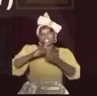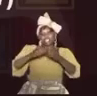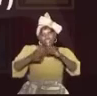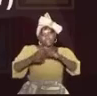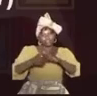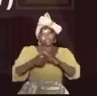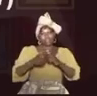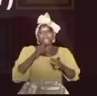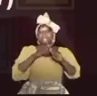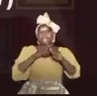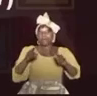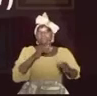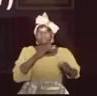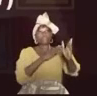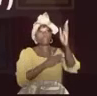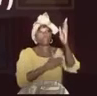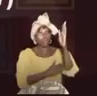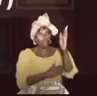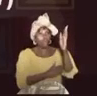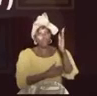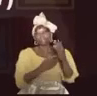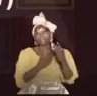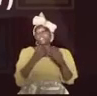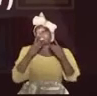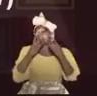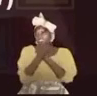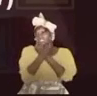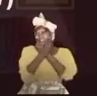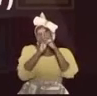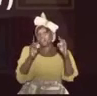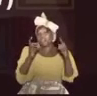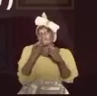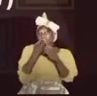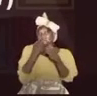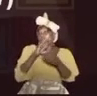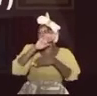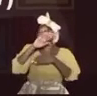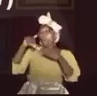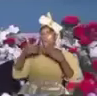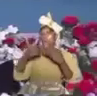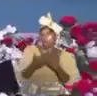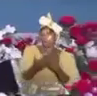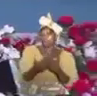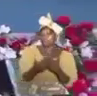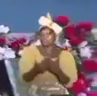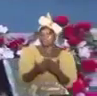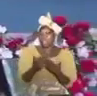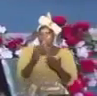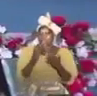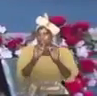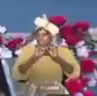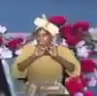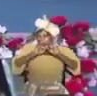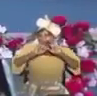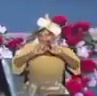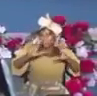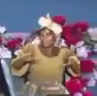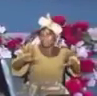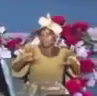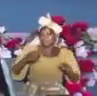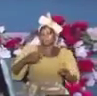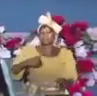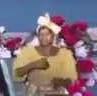the Lord delivered him from them all. So very clearly we see from this